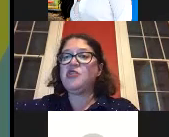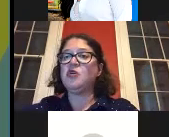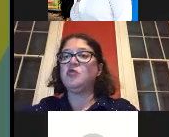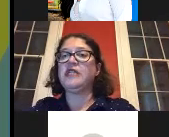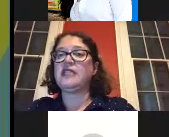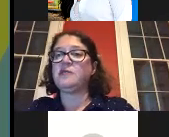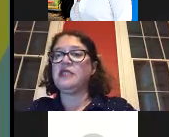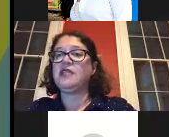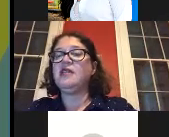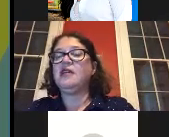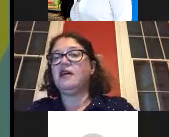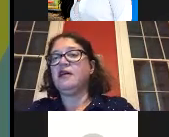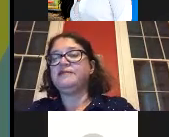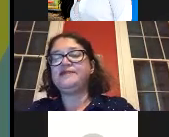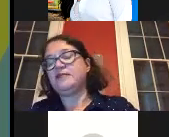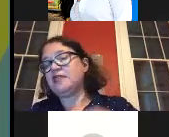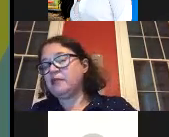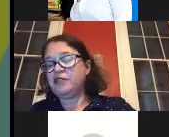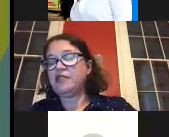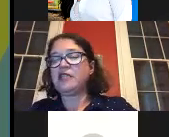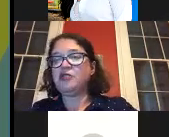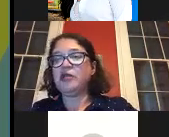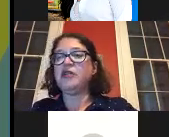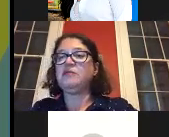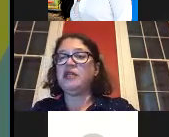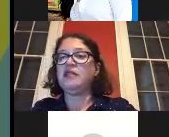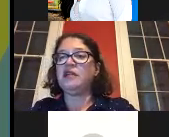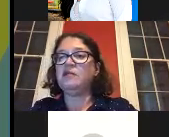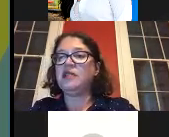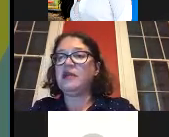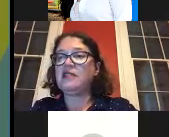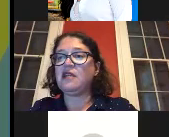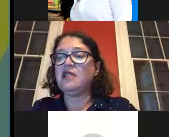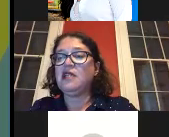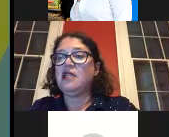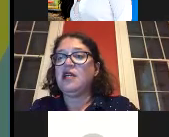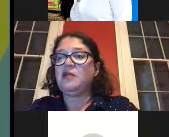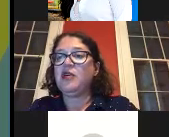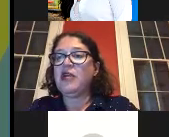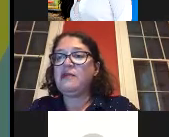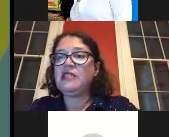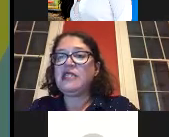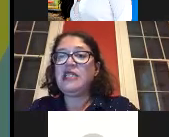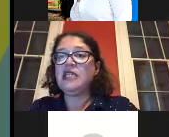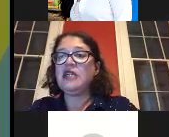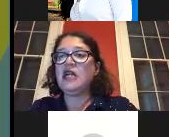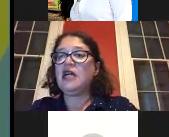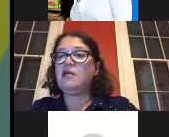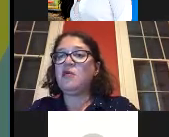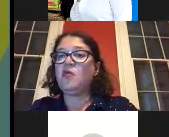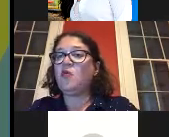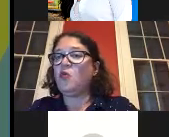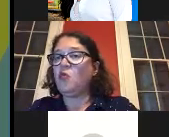an annual reassessment. Some other things can trigger it, but the basic program is a year.